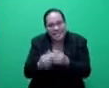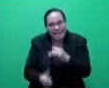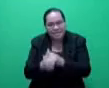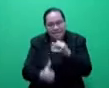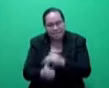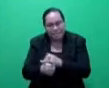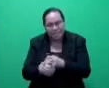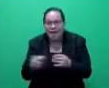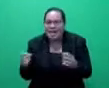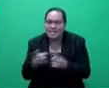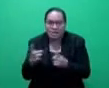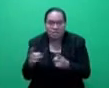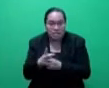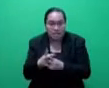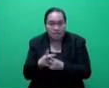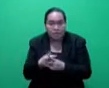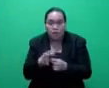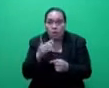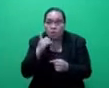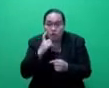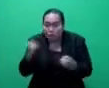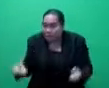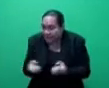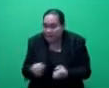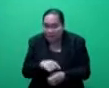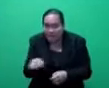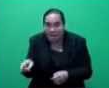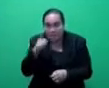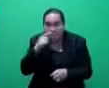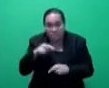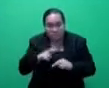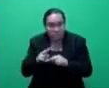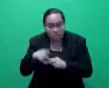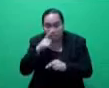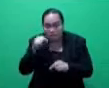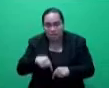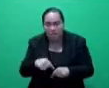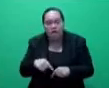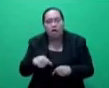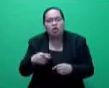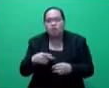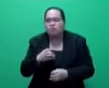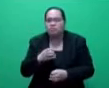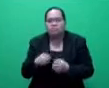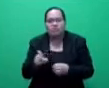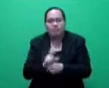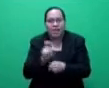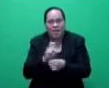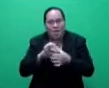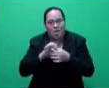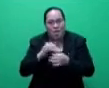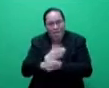particularly when we are encouraging Fijians to be a job creator. Mr. Speaker, sir, previously, a number